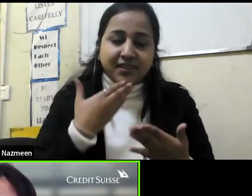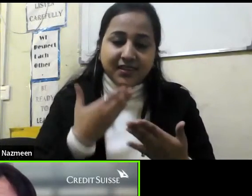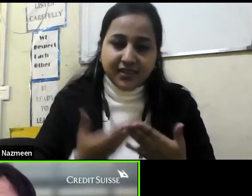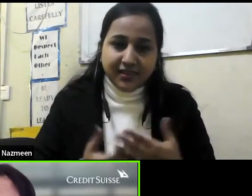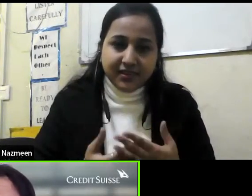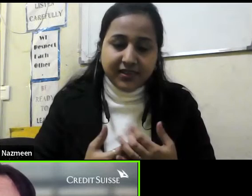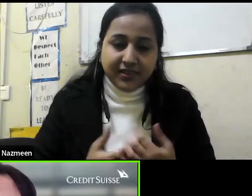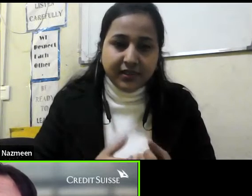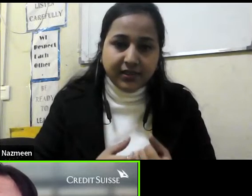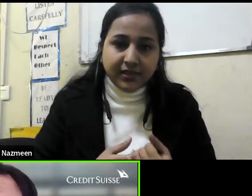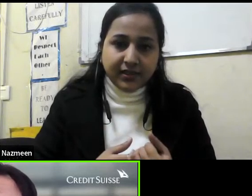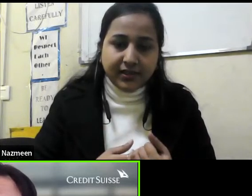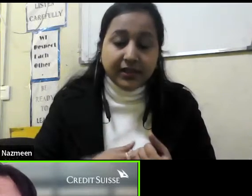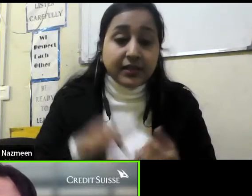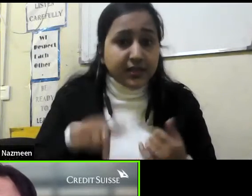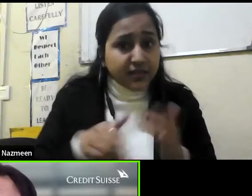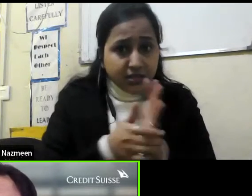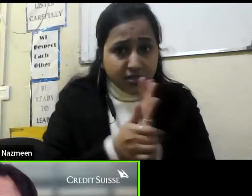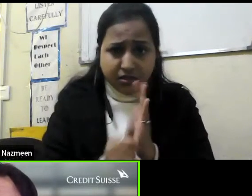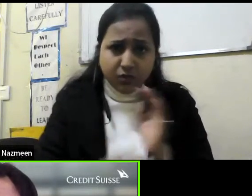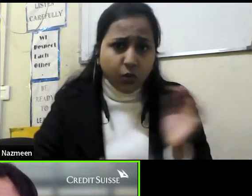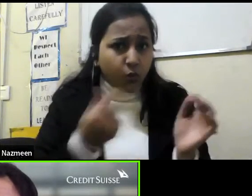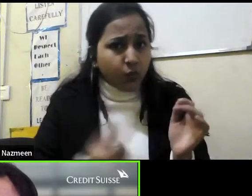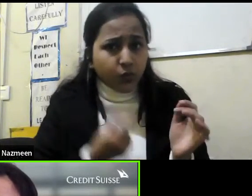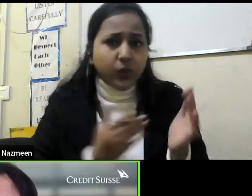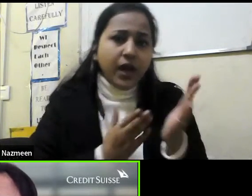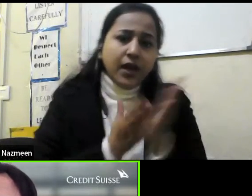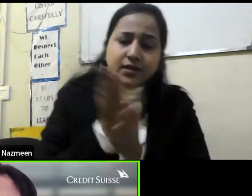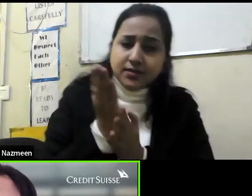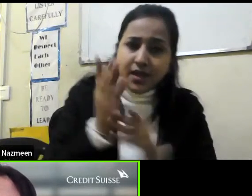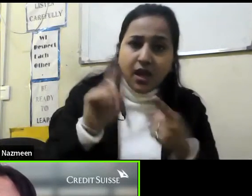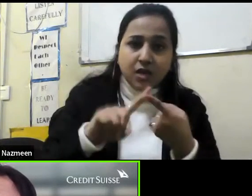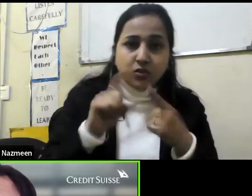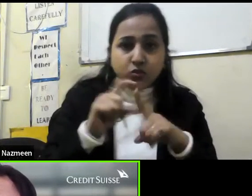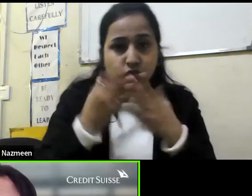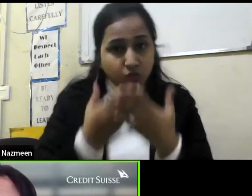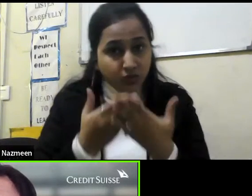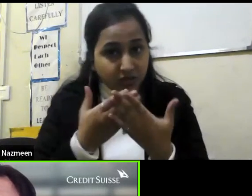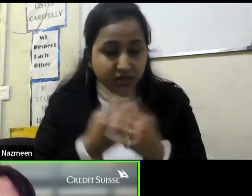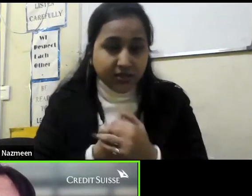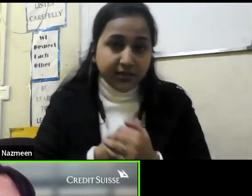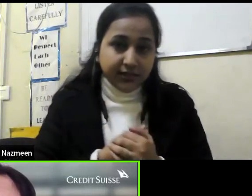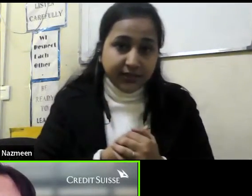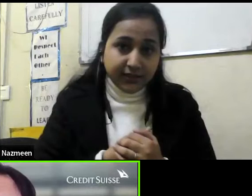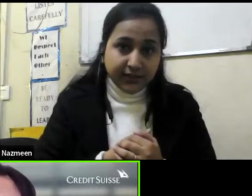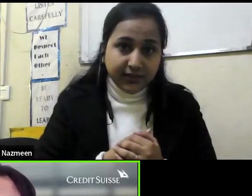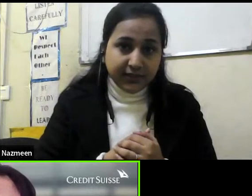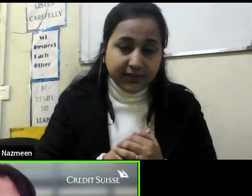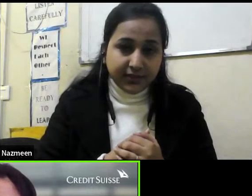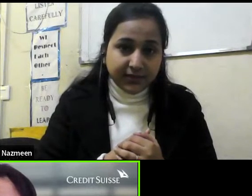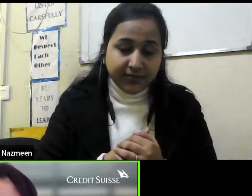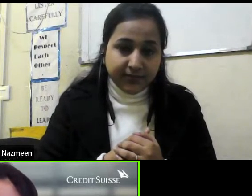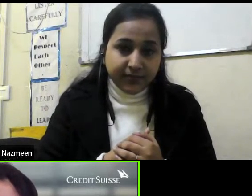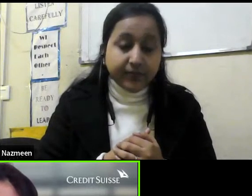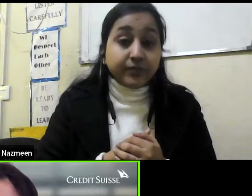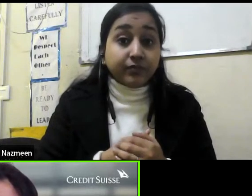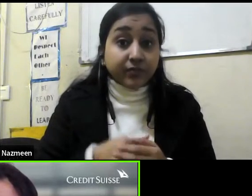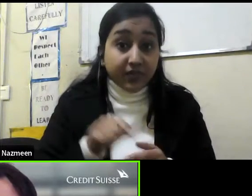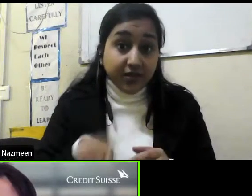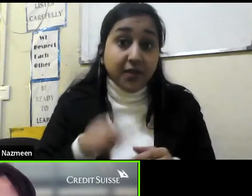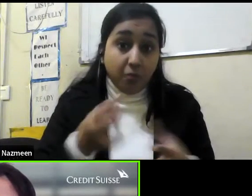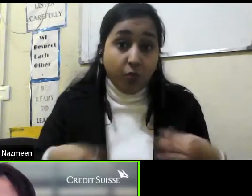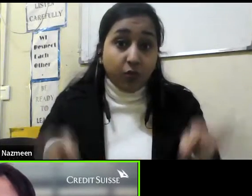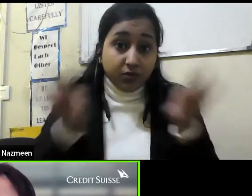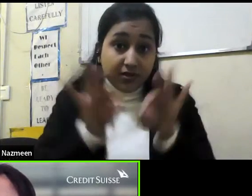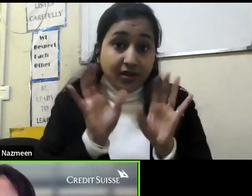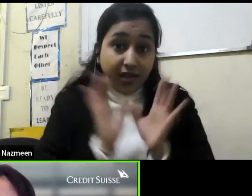I think just not just skilling, but even access to education, I think that in itself is also extremely important.